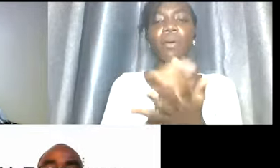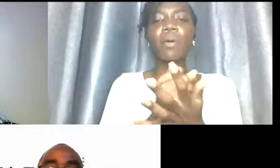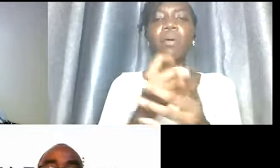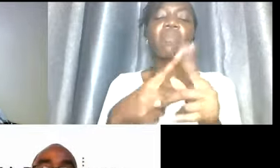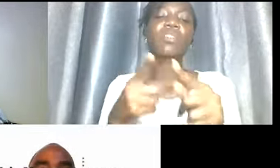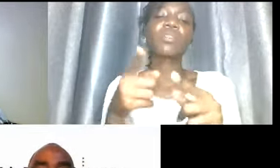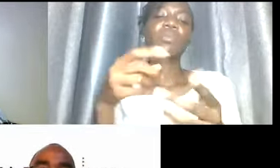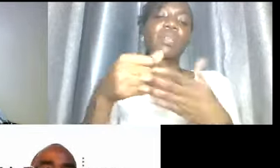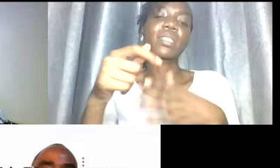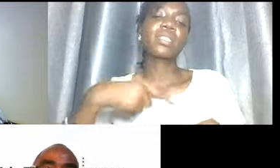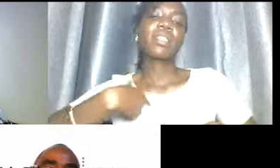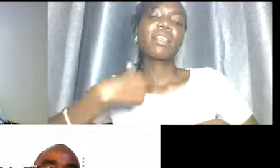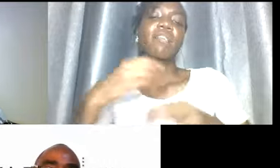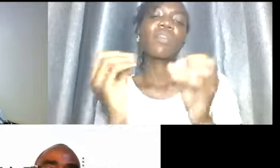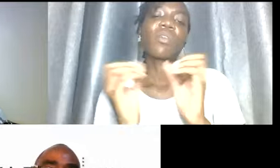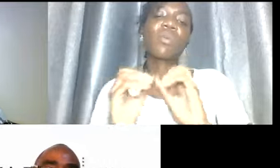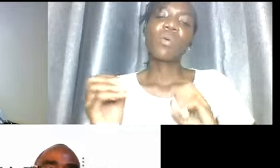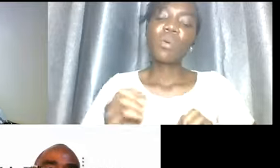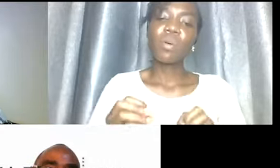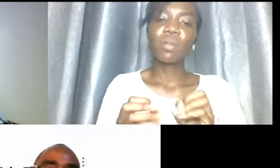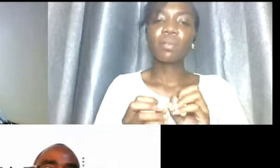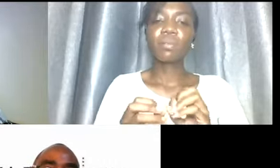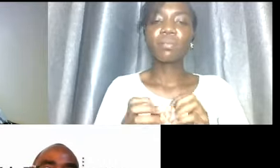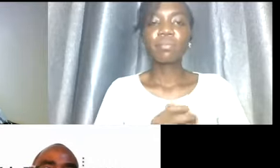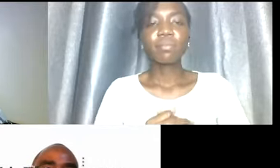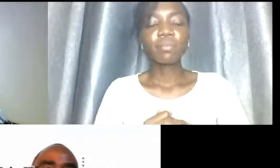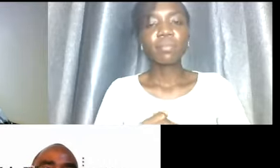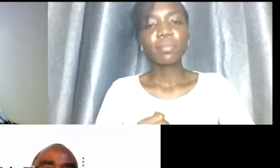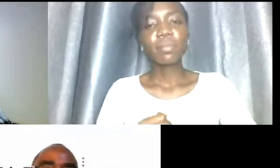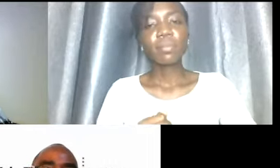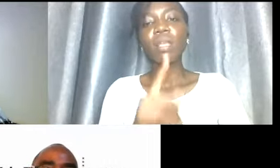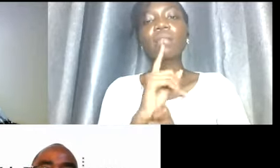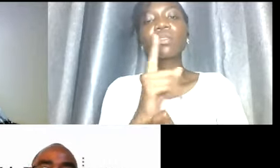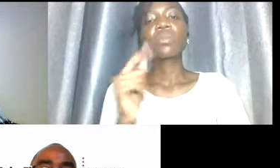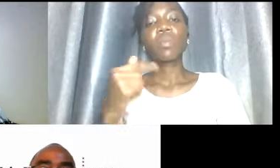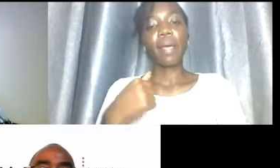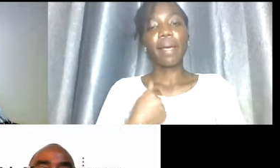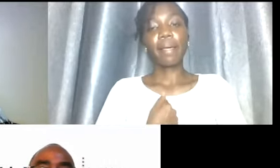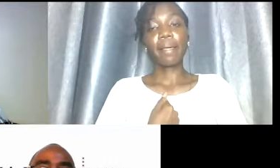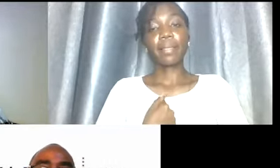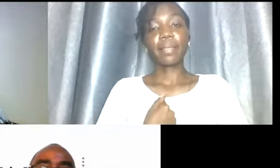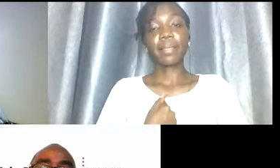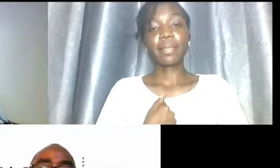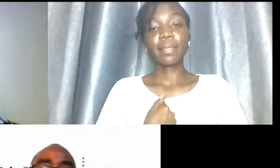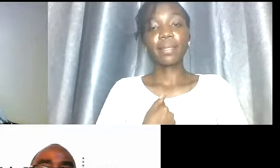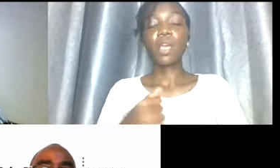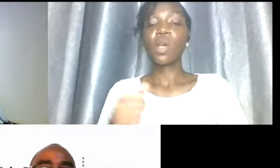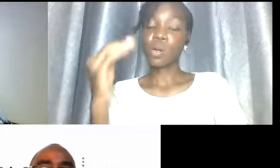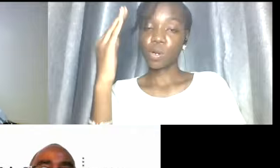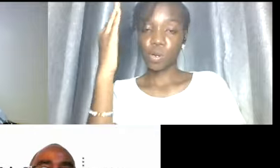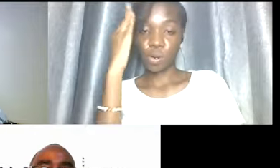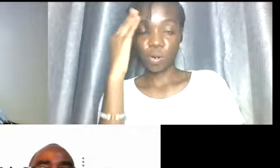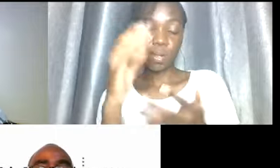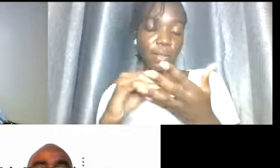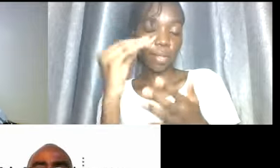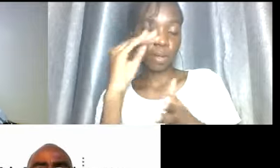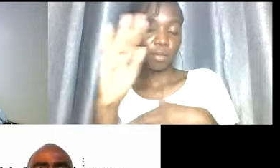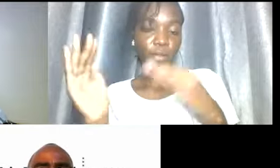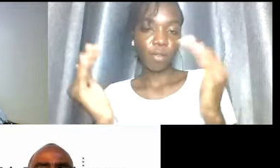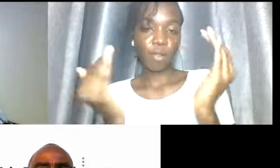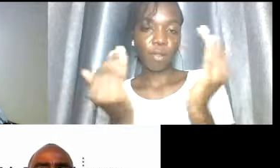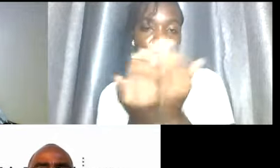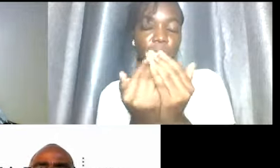There's only so long you can do that for. I know we like to hold on to things that we would have